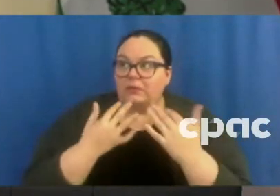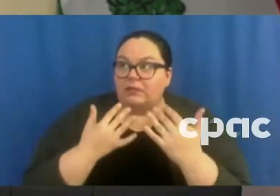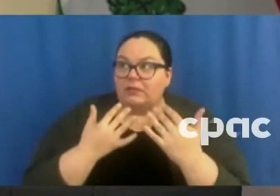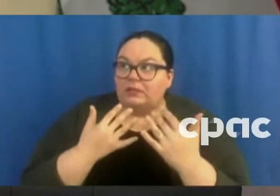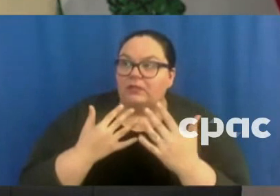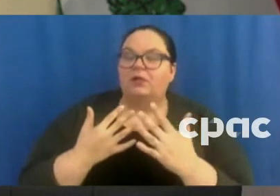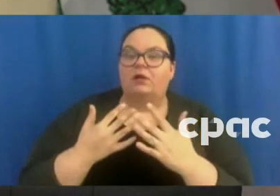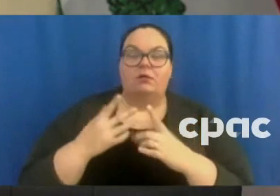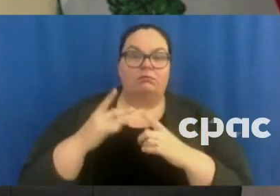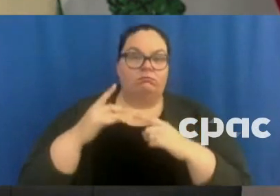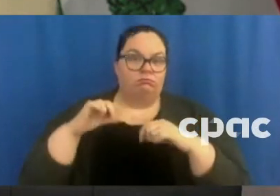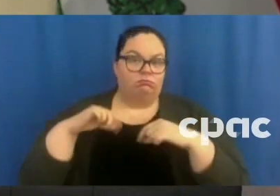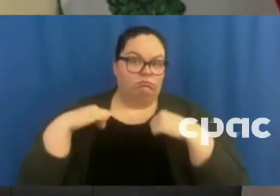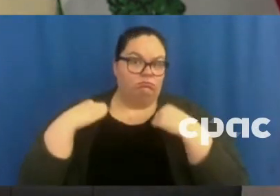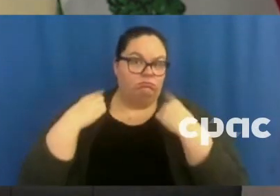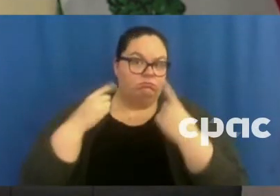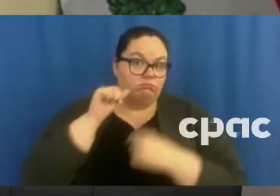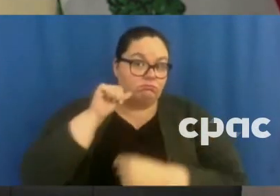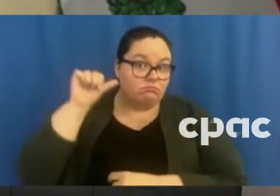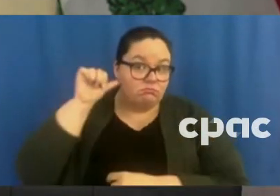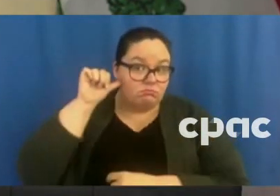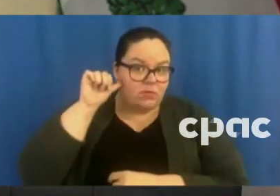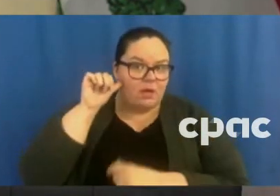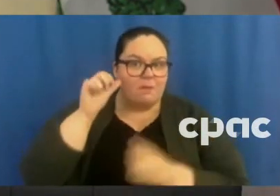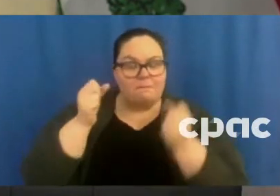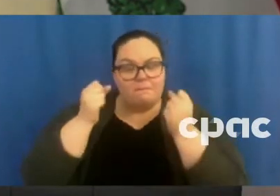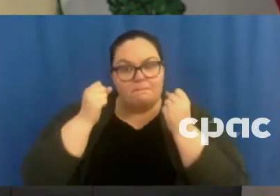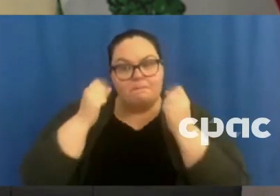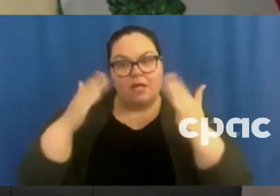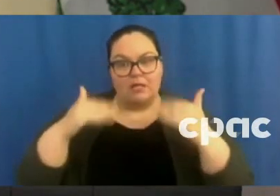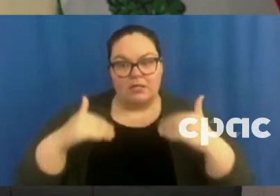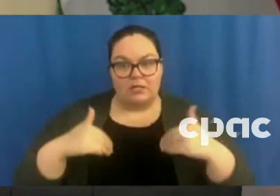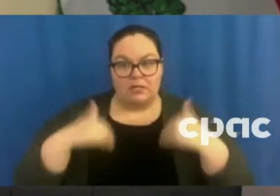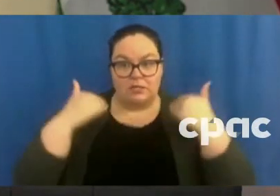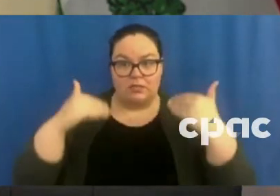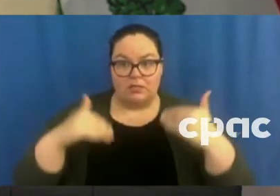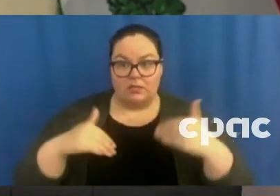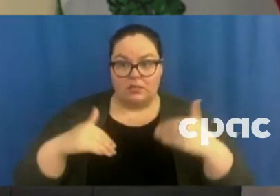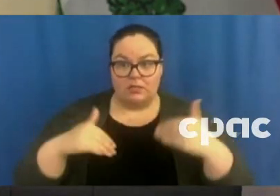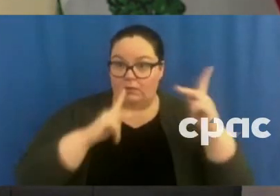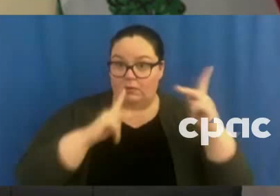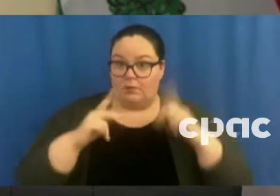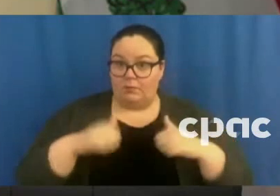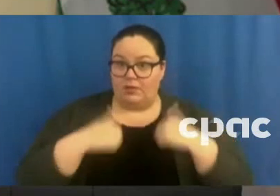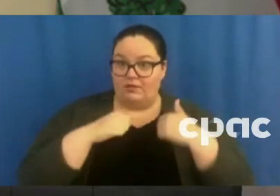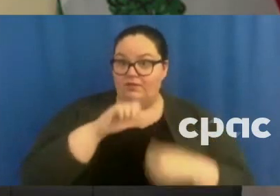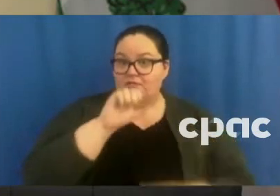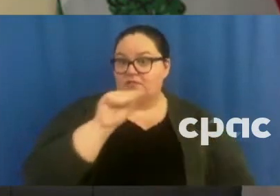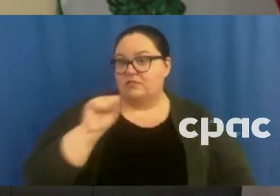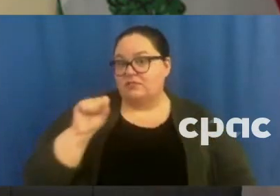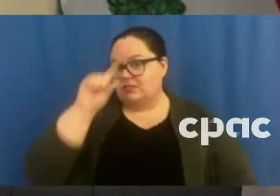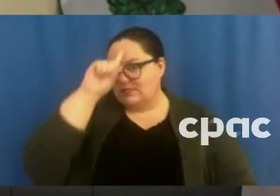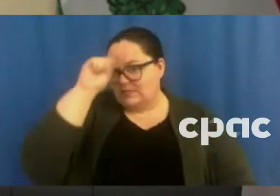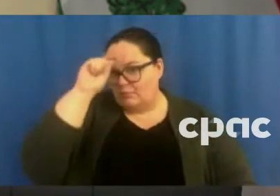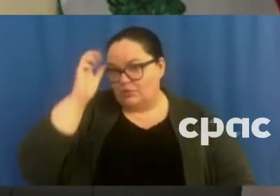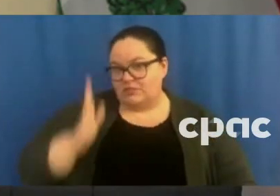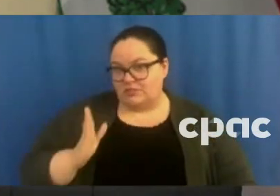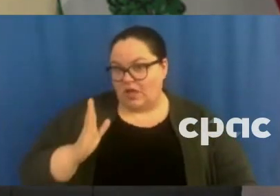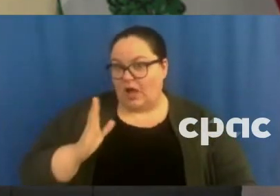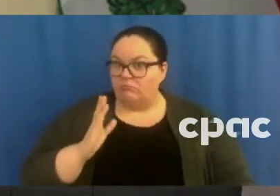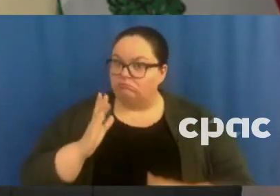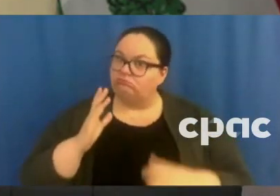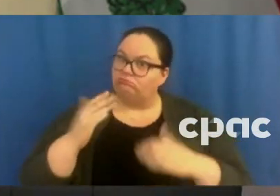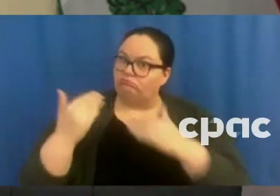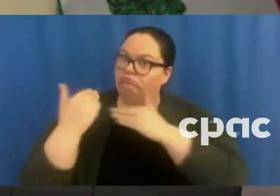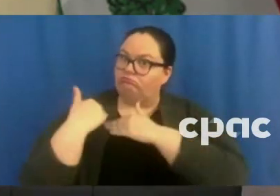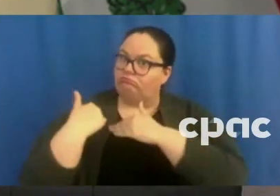Since yesterday, we've had thousands of young Islanders in the greater Summerside area do their part in helping to contain this